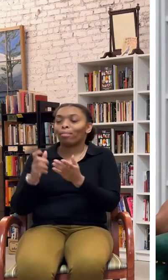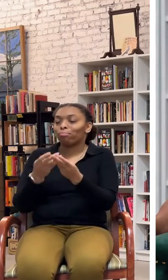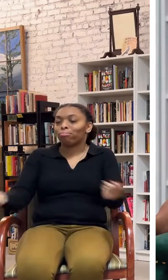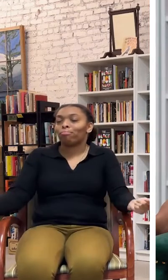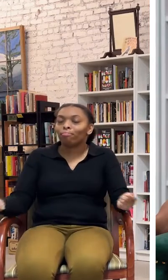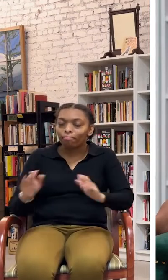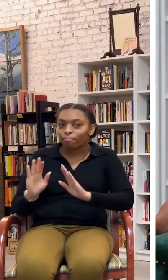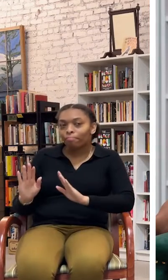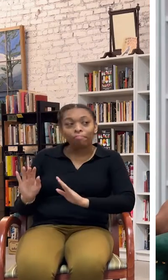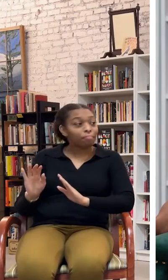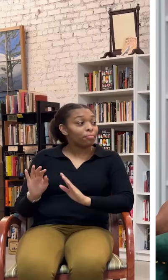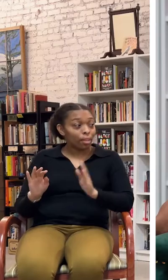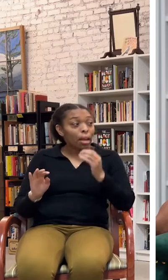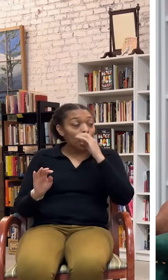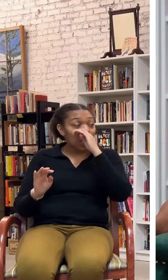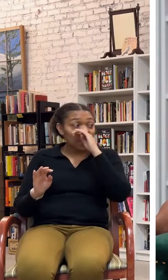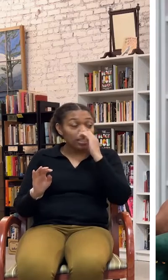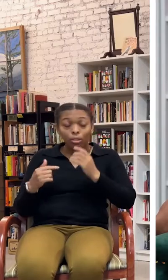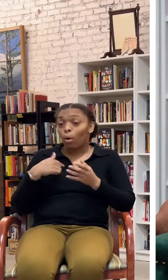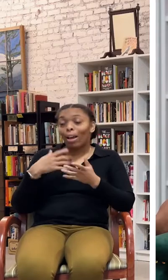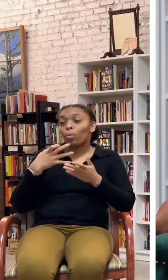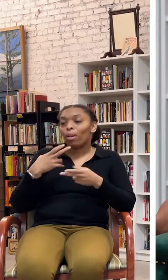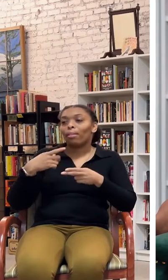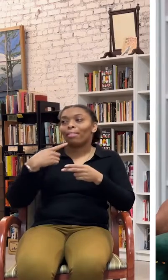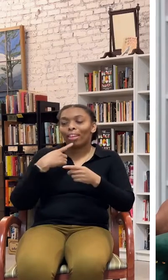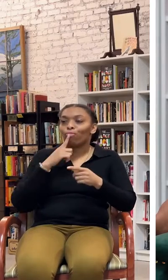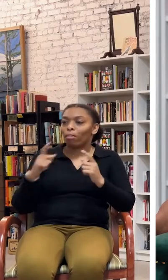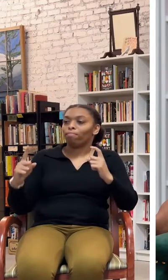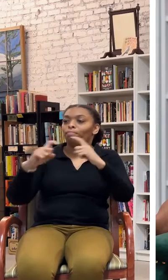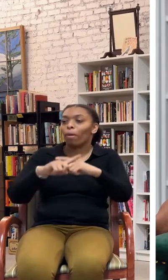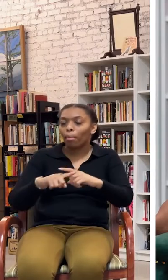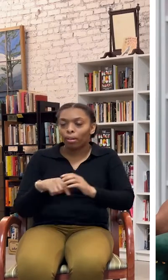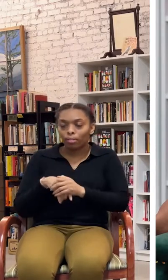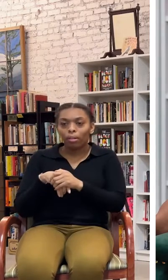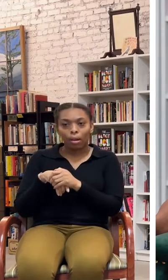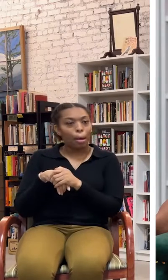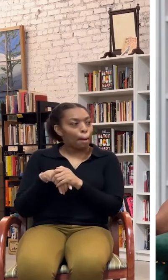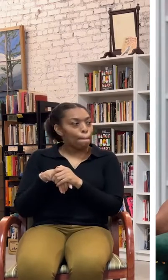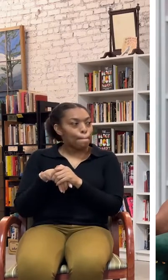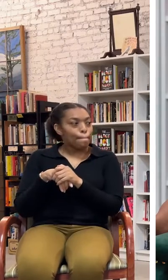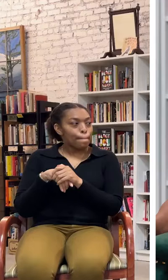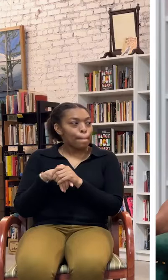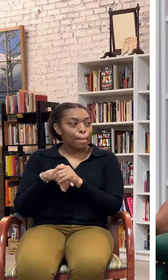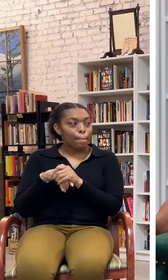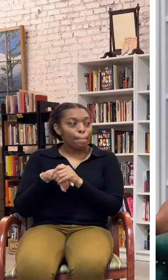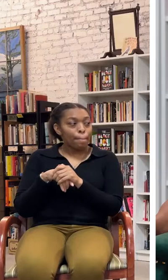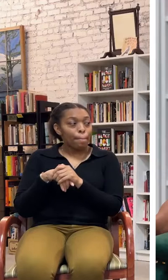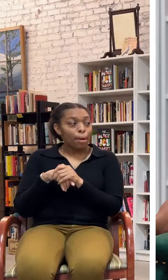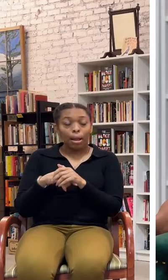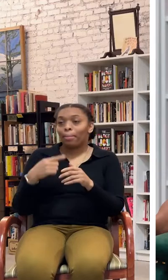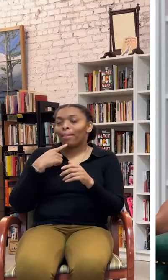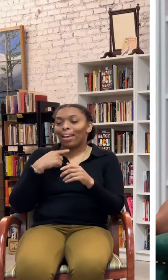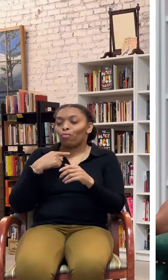something to say about that. Go. Yeah. I just want to name the complexity of that. And what I'm saying is an invitation to